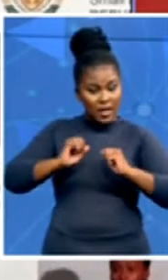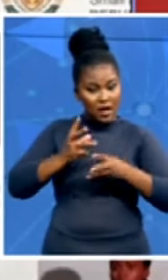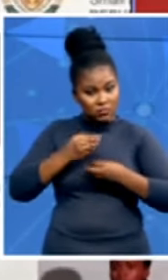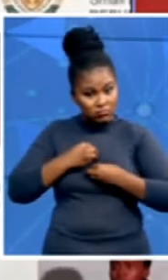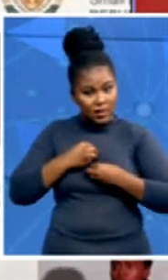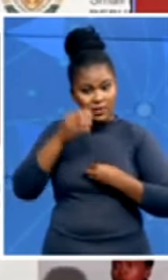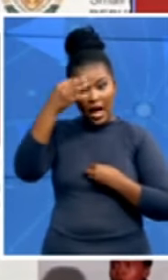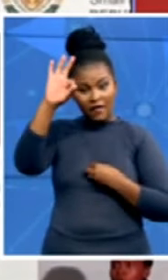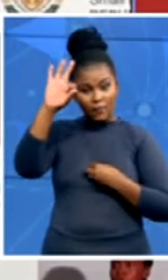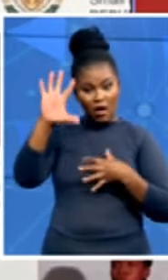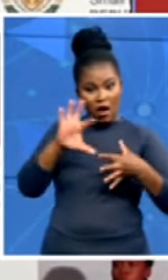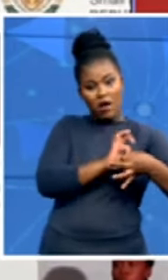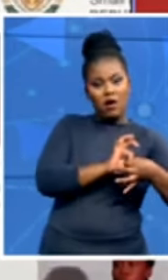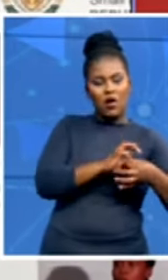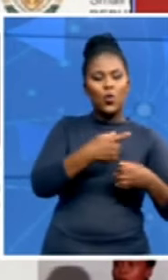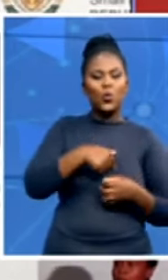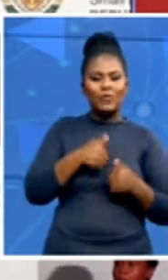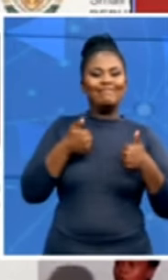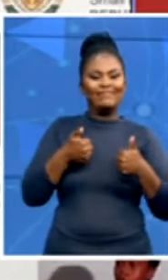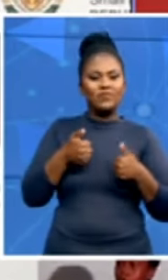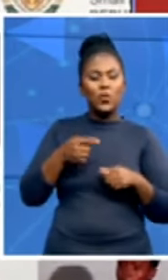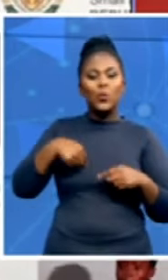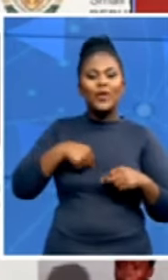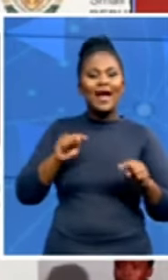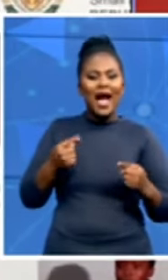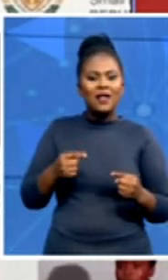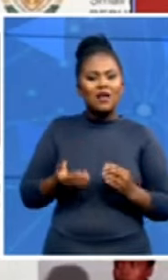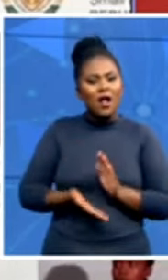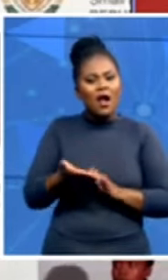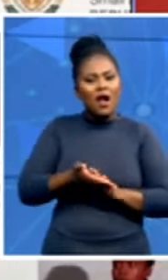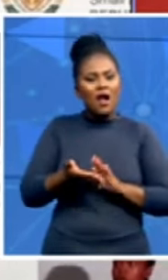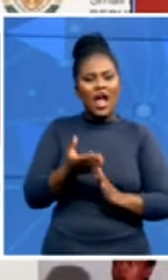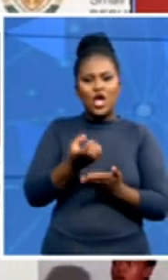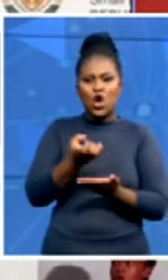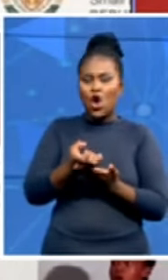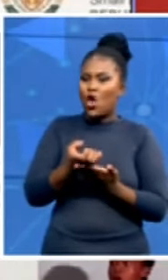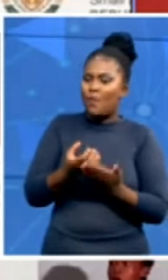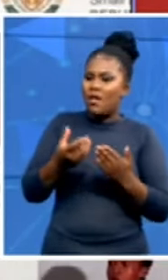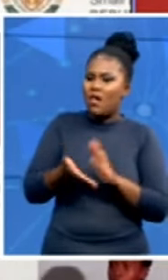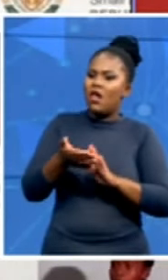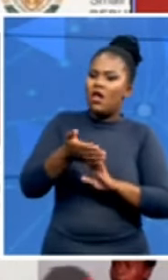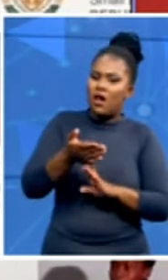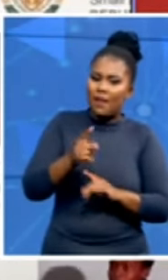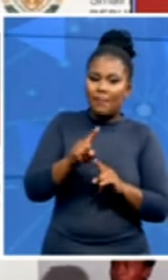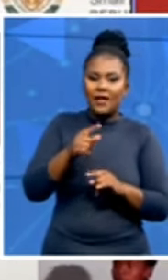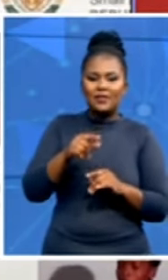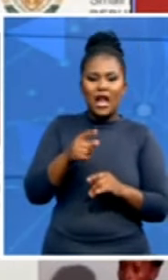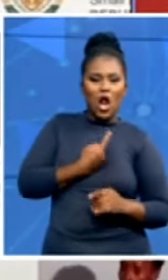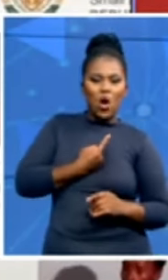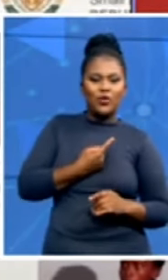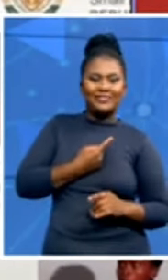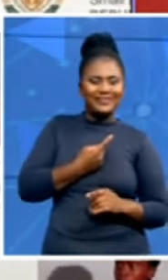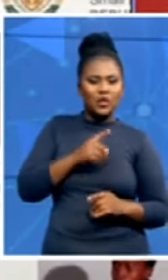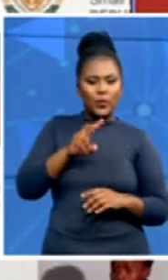a consumer-driven economy. We've got to co-create the economy. We've got to localize certain products. And the